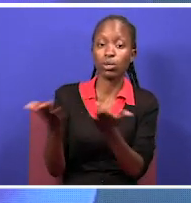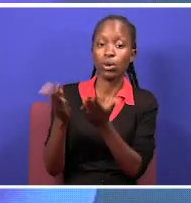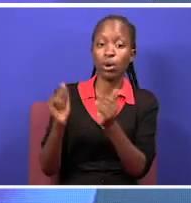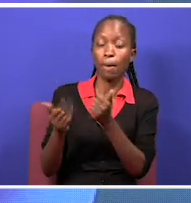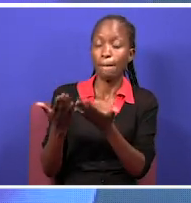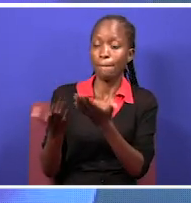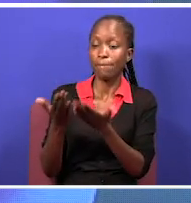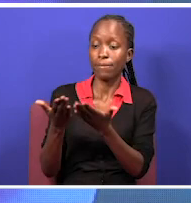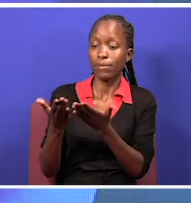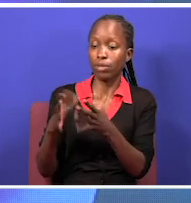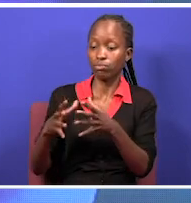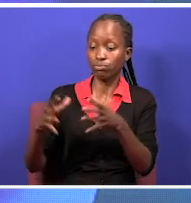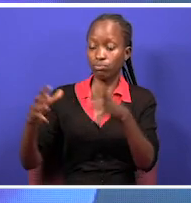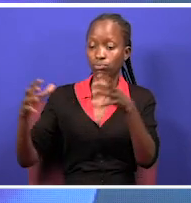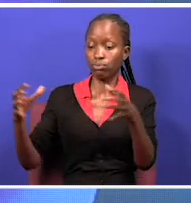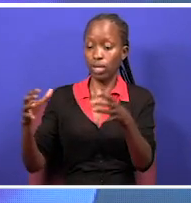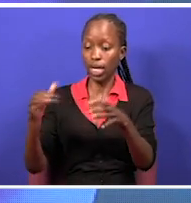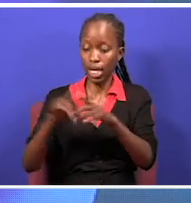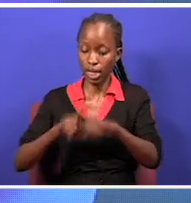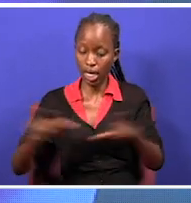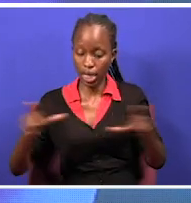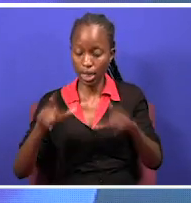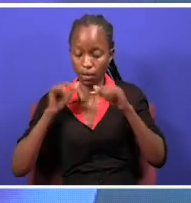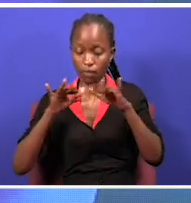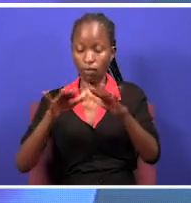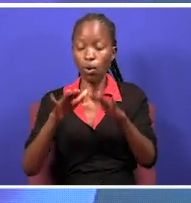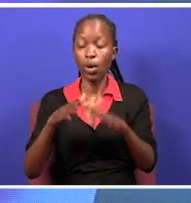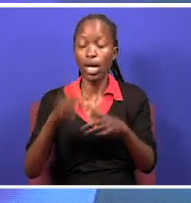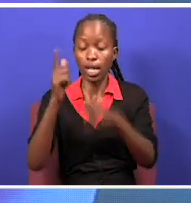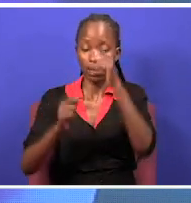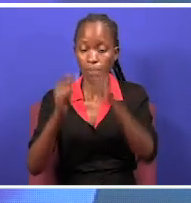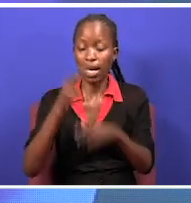increase greatly in a land flowing with milk and honey,